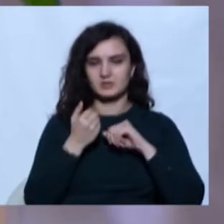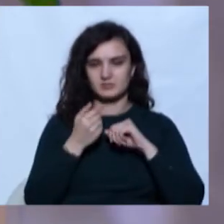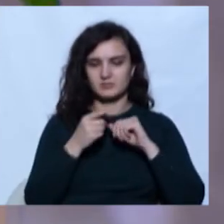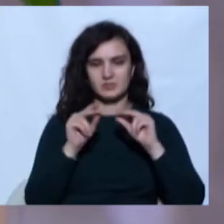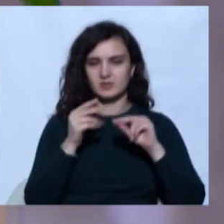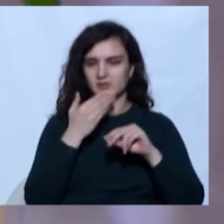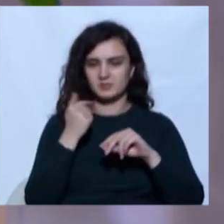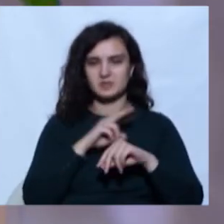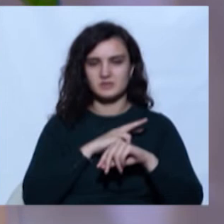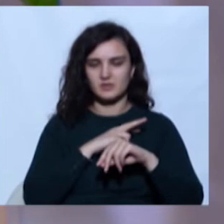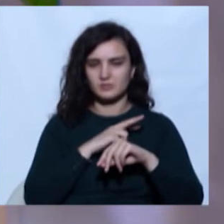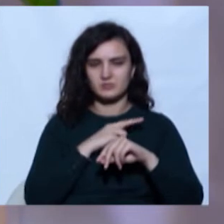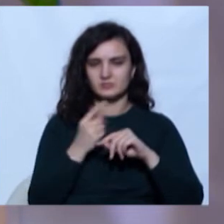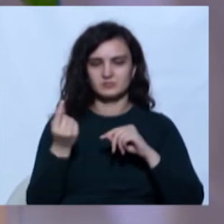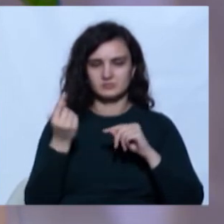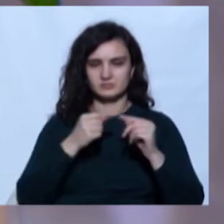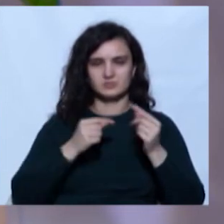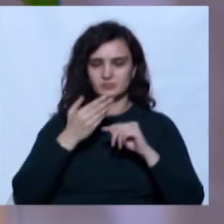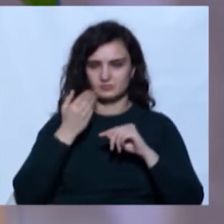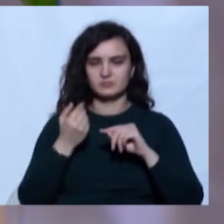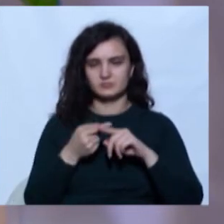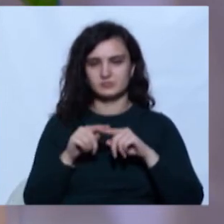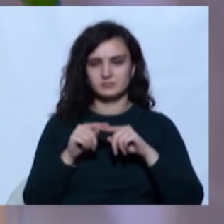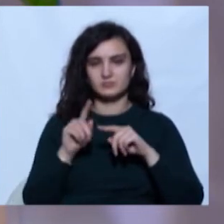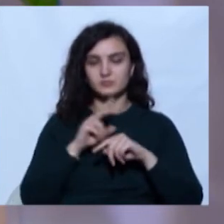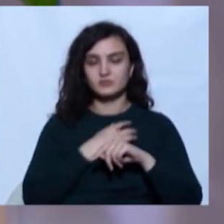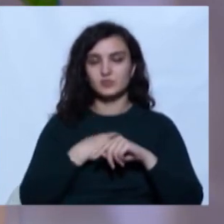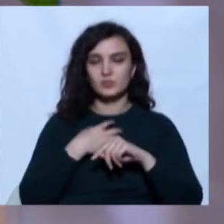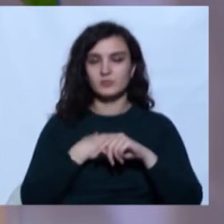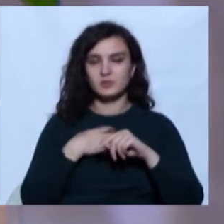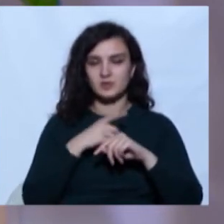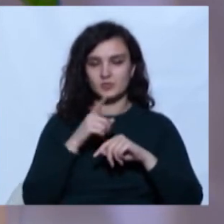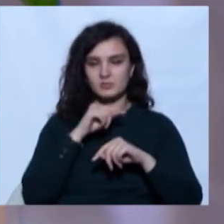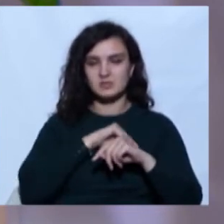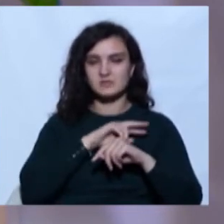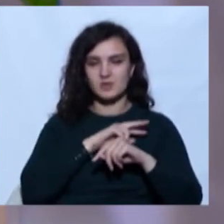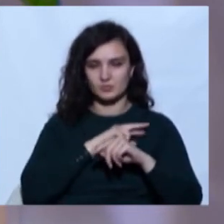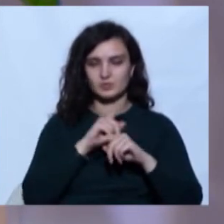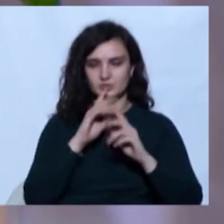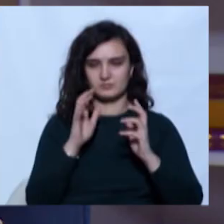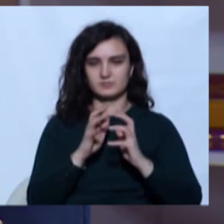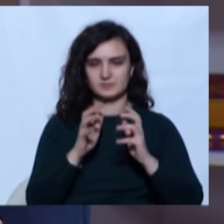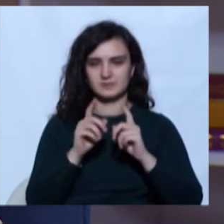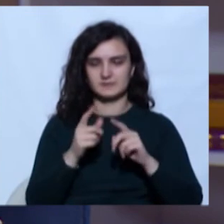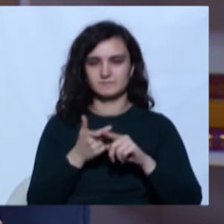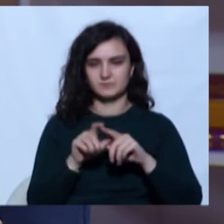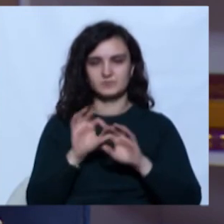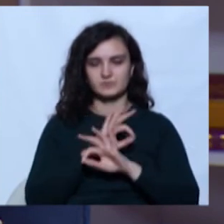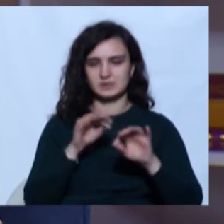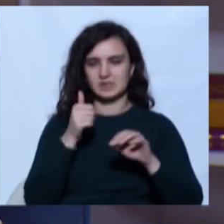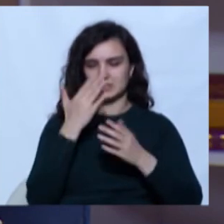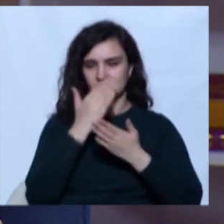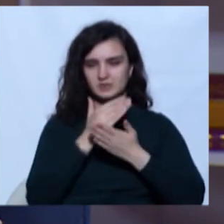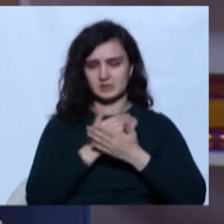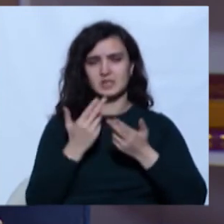love and caring about others is the thing that really fulfills him. These are fantastic lessons.